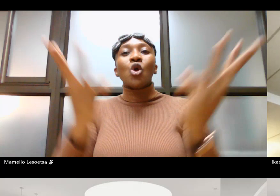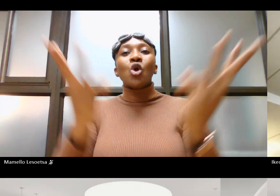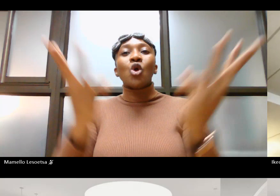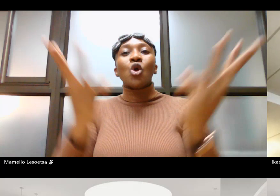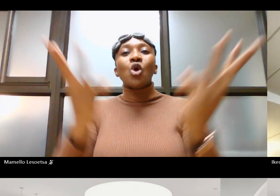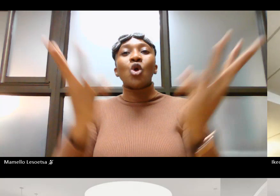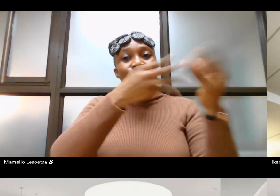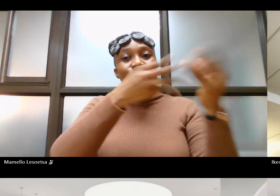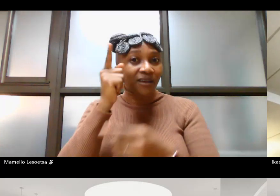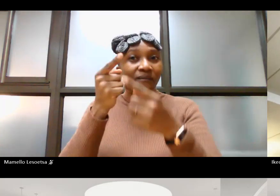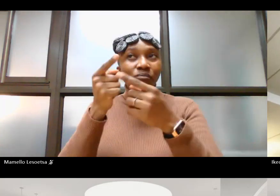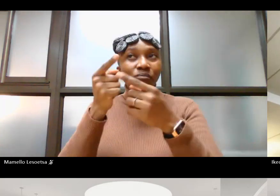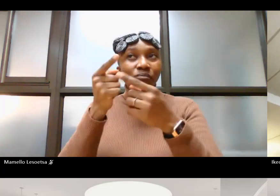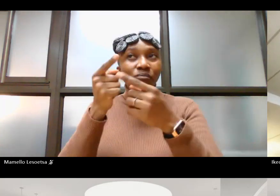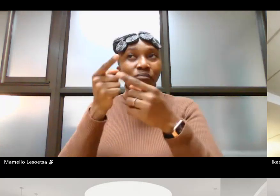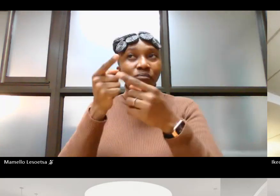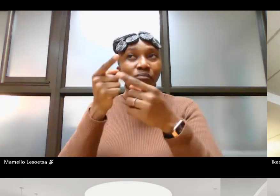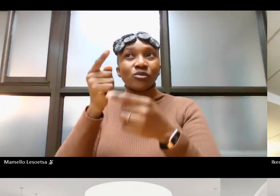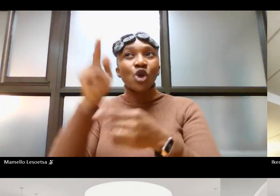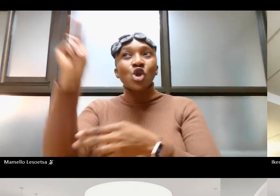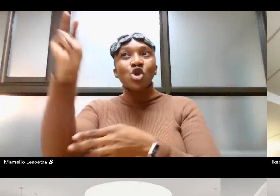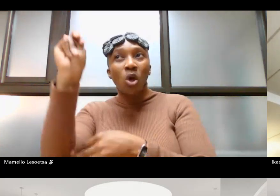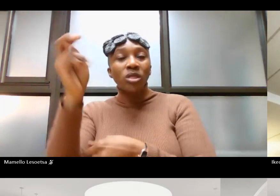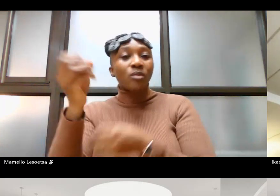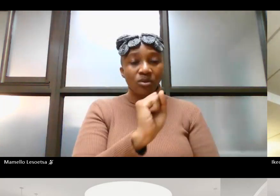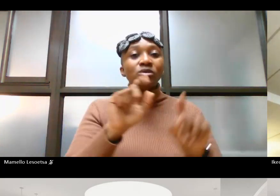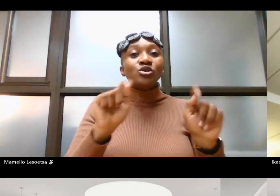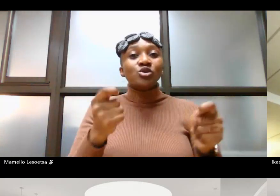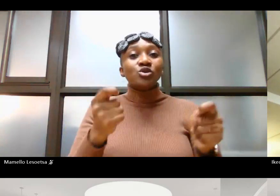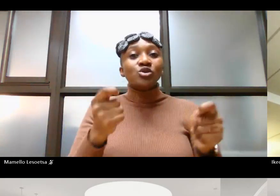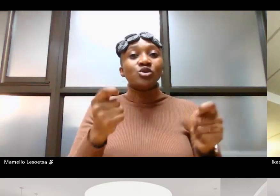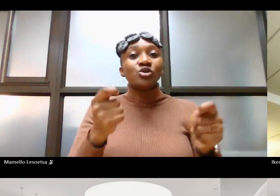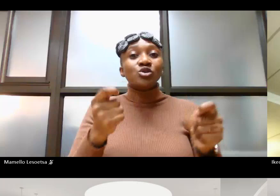the way we think today is because of the global north.